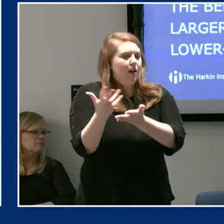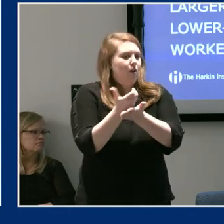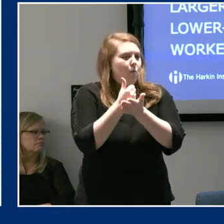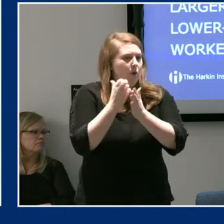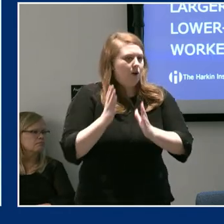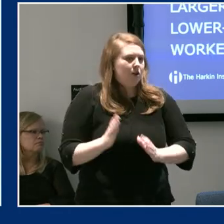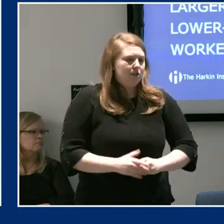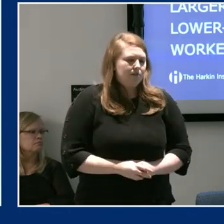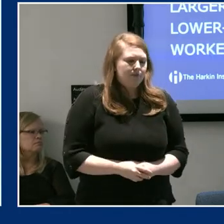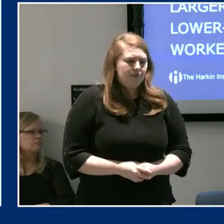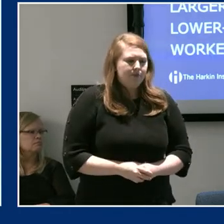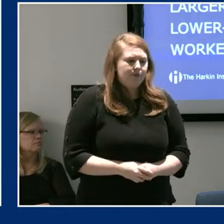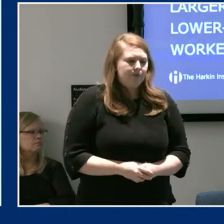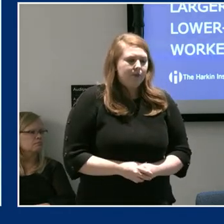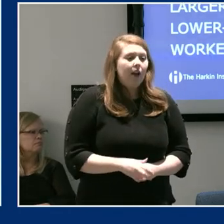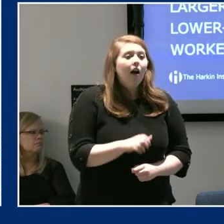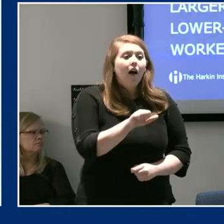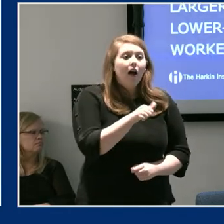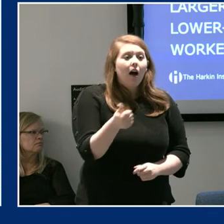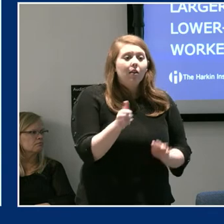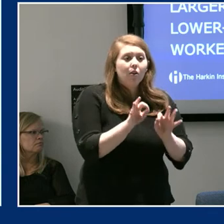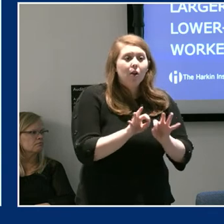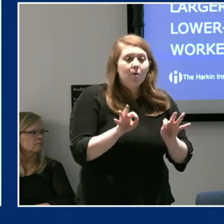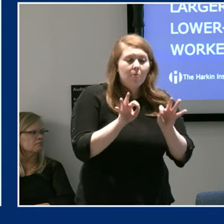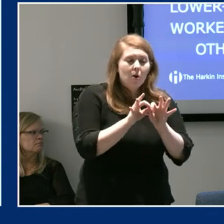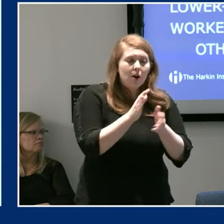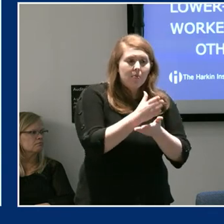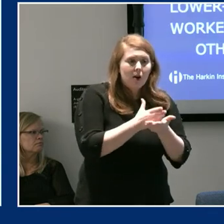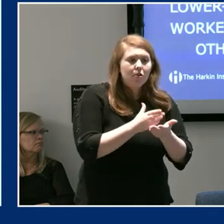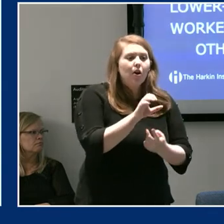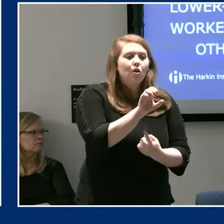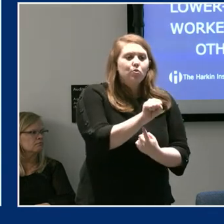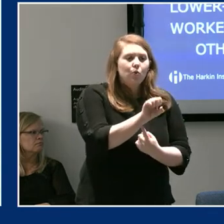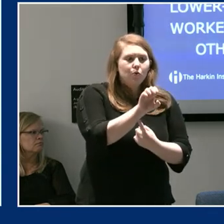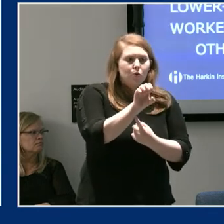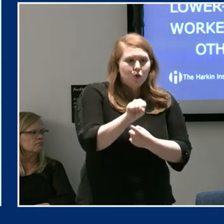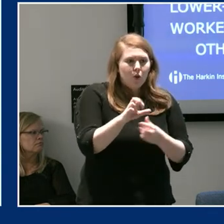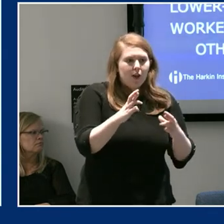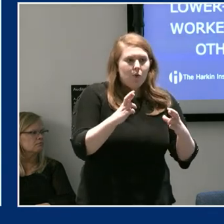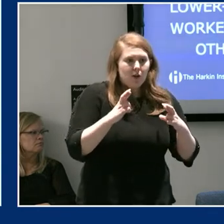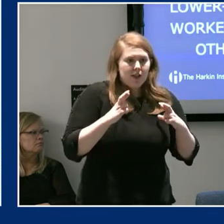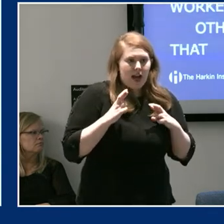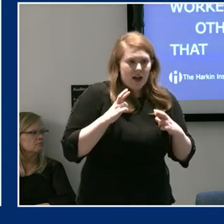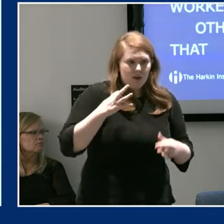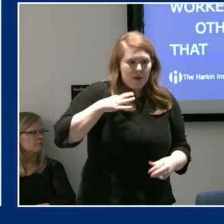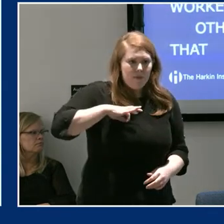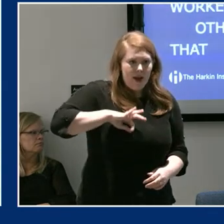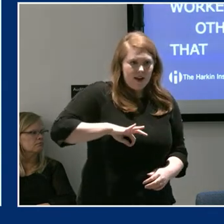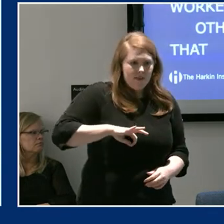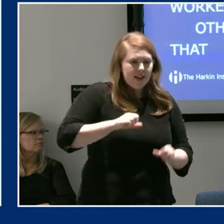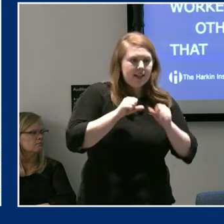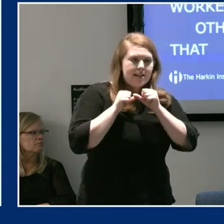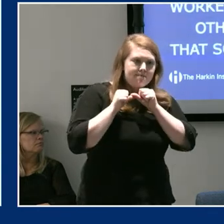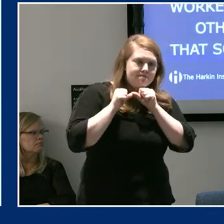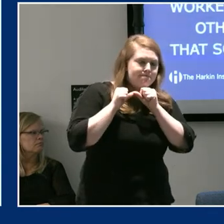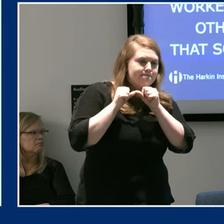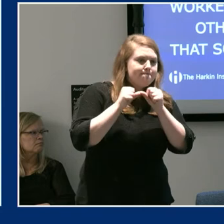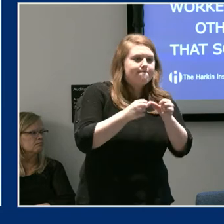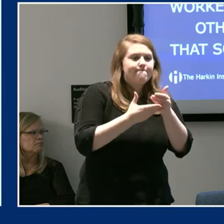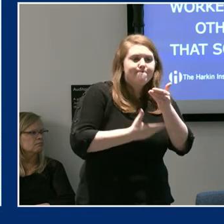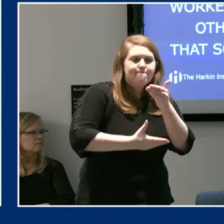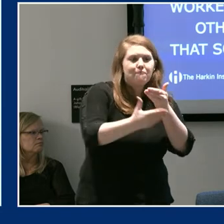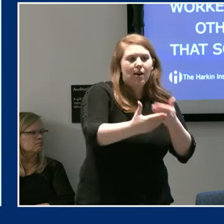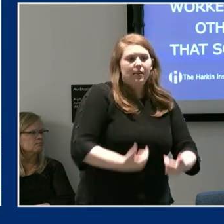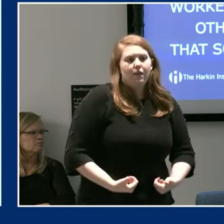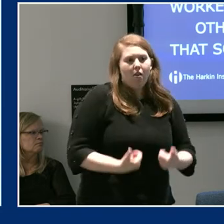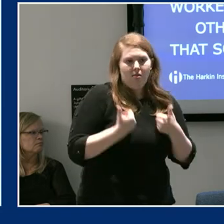important aspects of the program are that Social Security retirement benefits last for the remainder of a person's